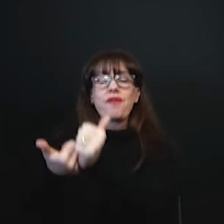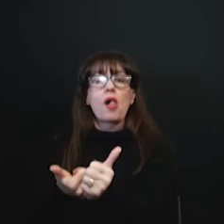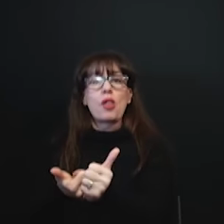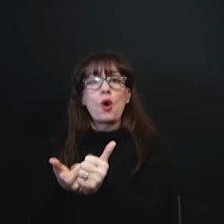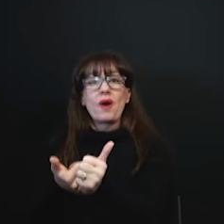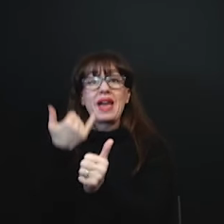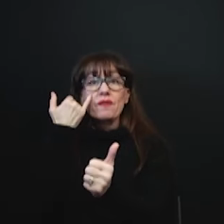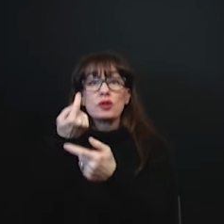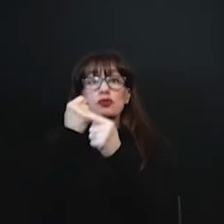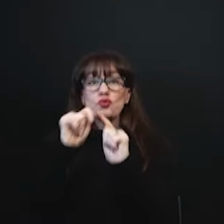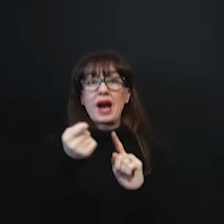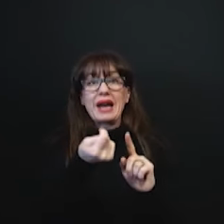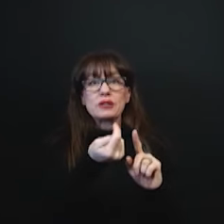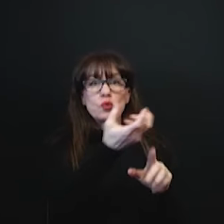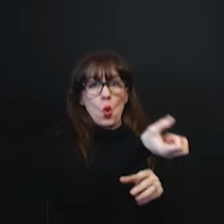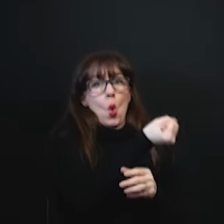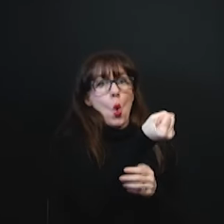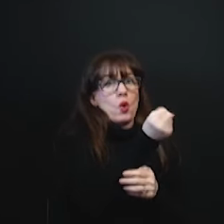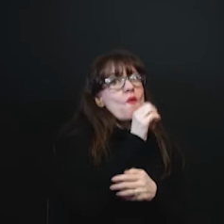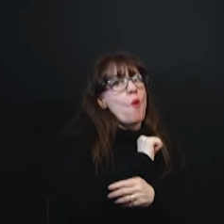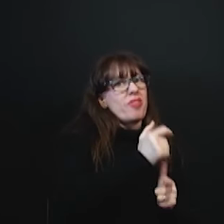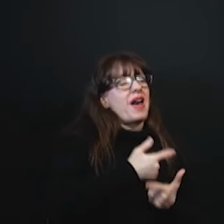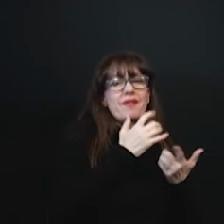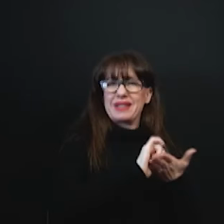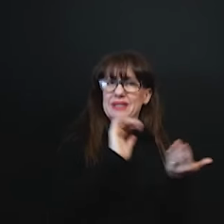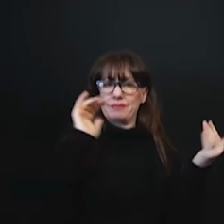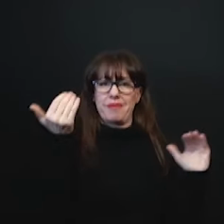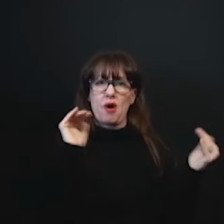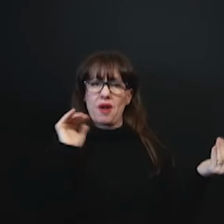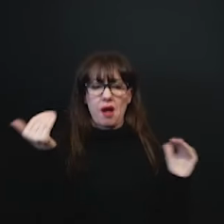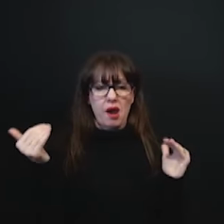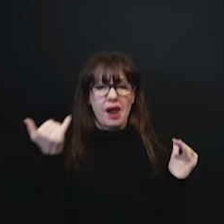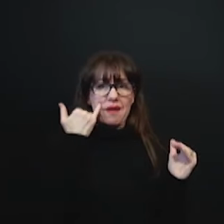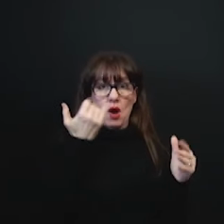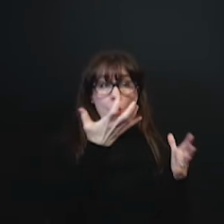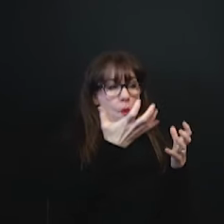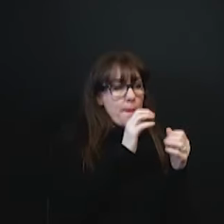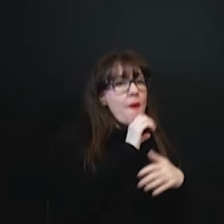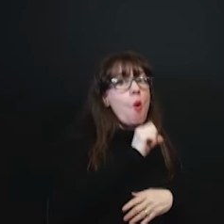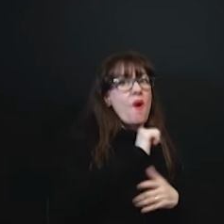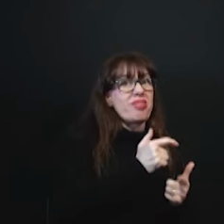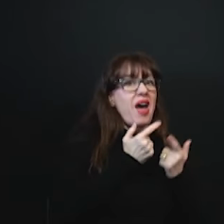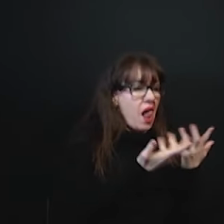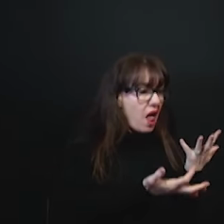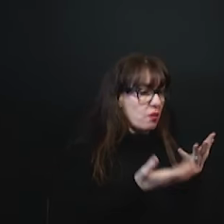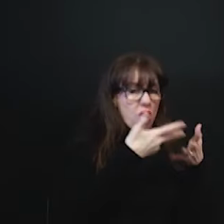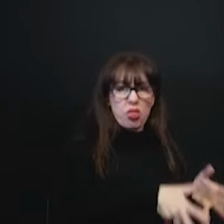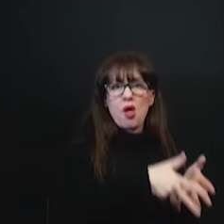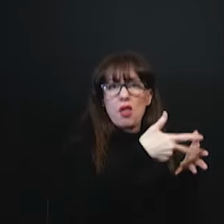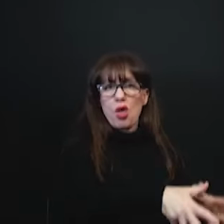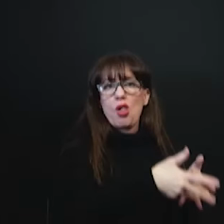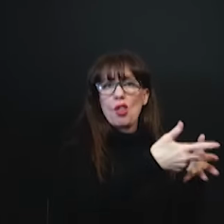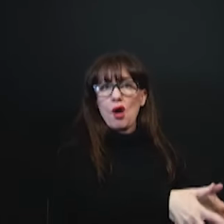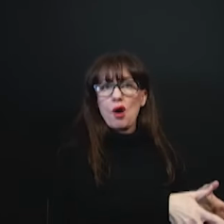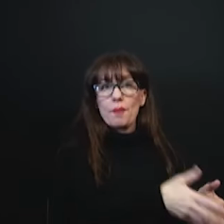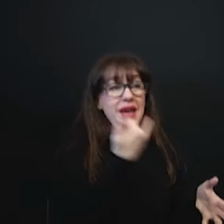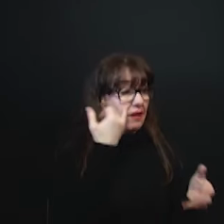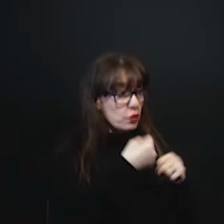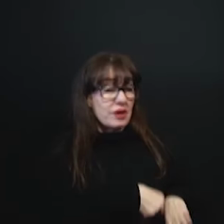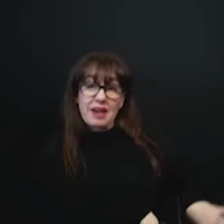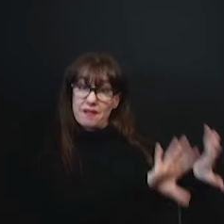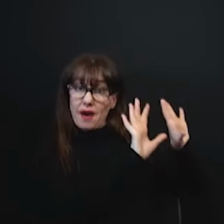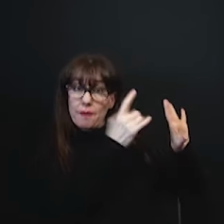try to hang on to your life, this is the great paradox, right? If you try to hang on to your life, you will lose it, Jesus said. But if you give up your